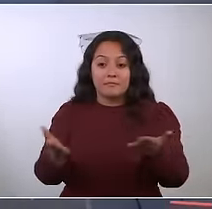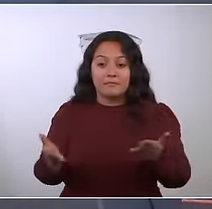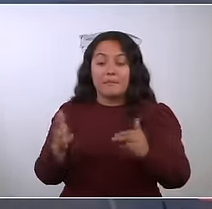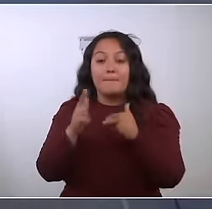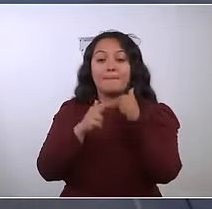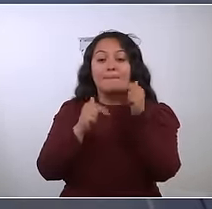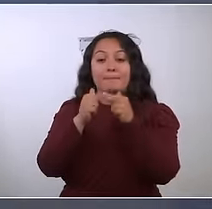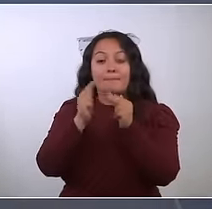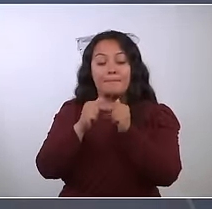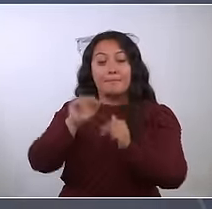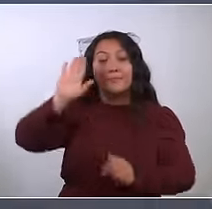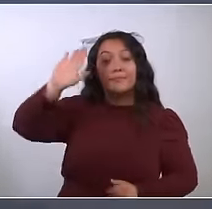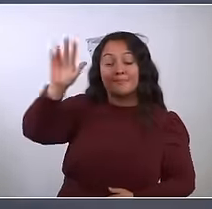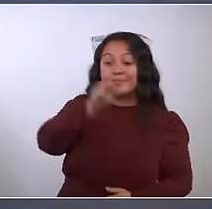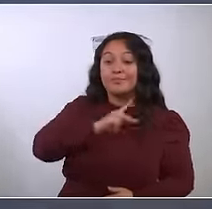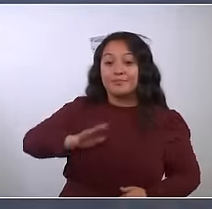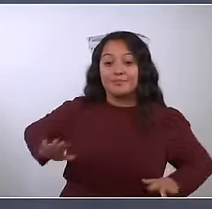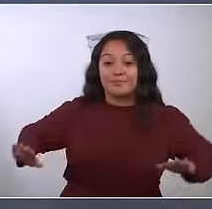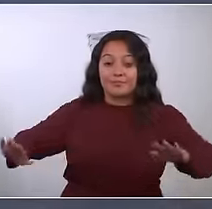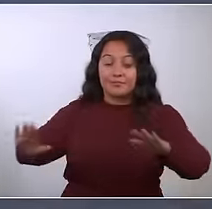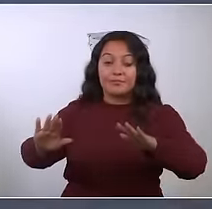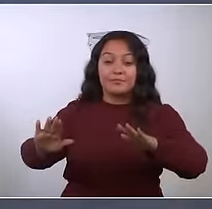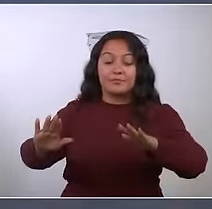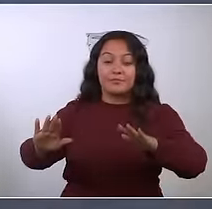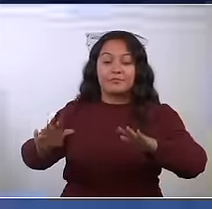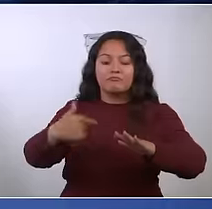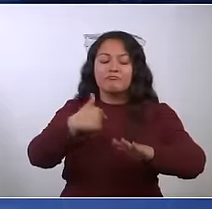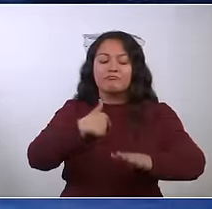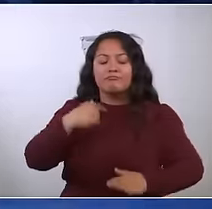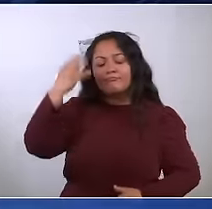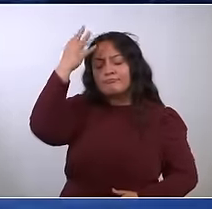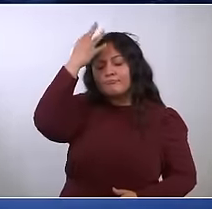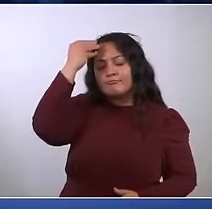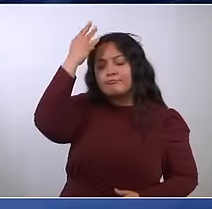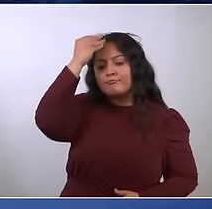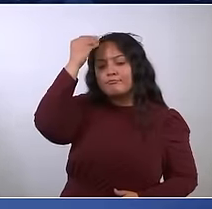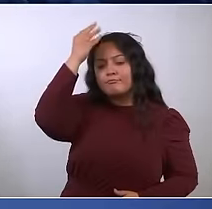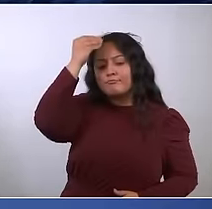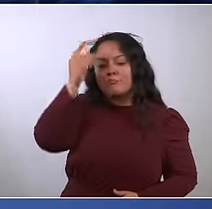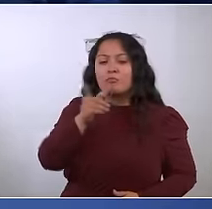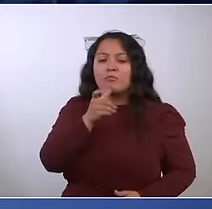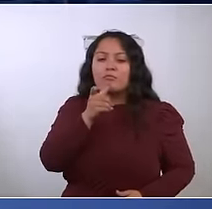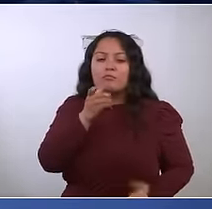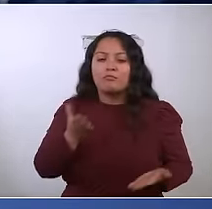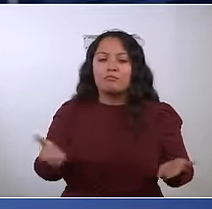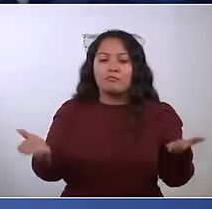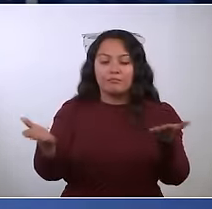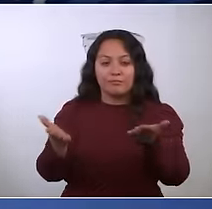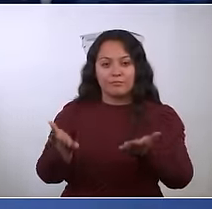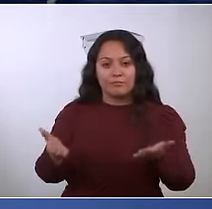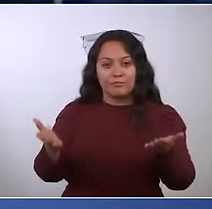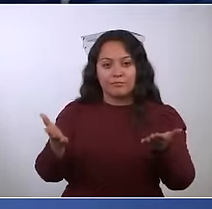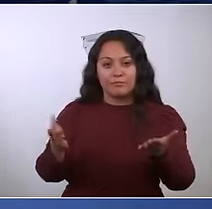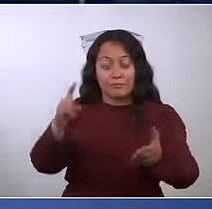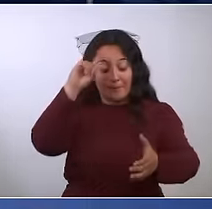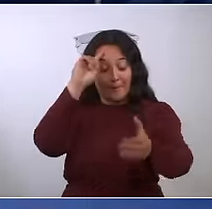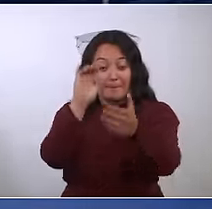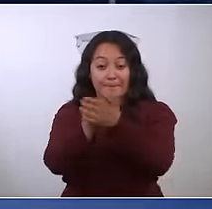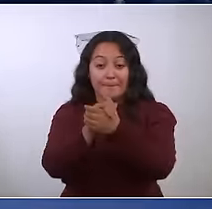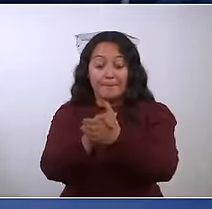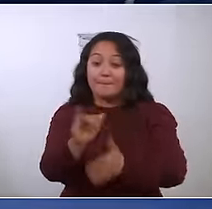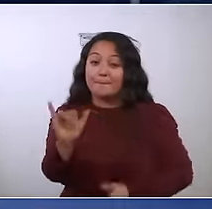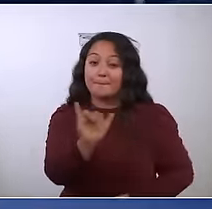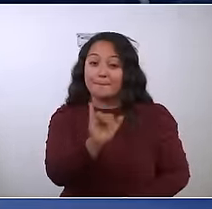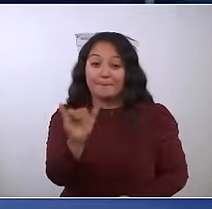build the kingdom of God. Para edificar el reino de Dios. I wonder if there's someone here in this house. ¿Habrá alguien en esta casa? That believes with me.